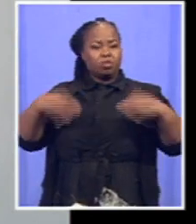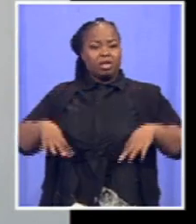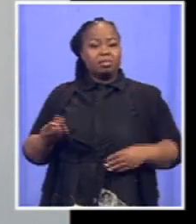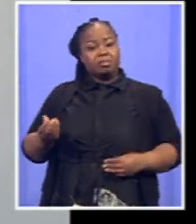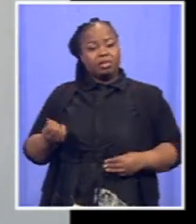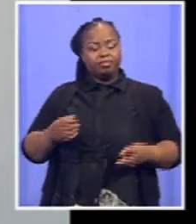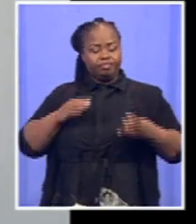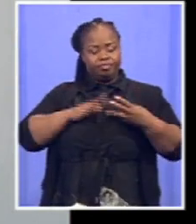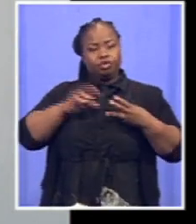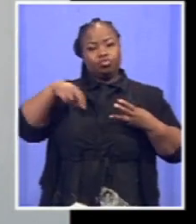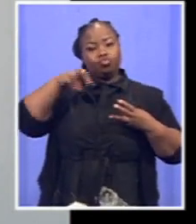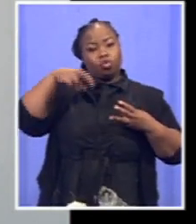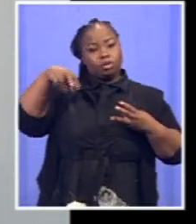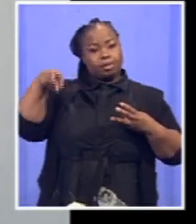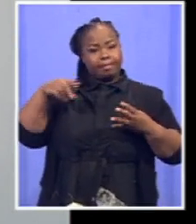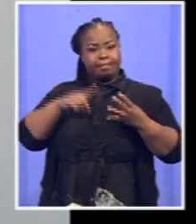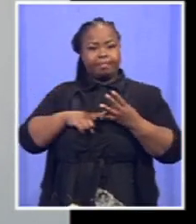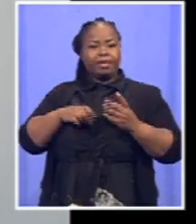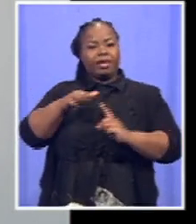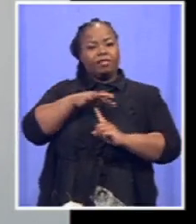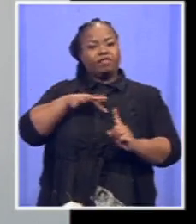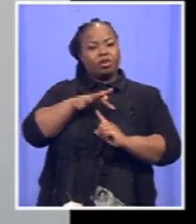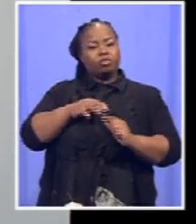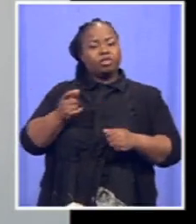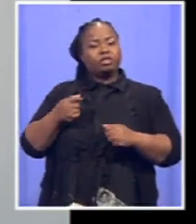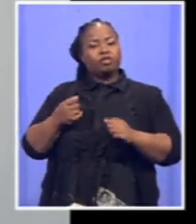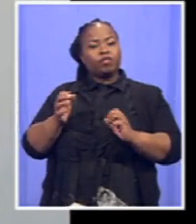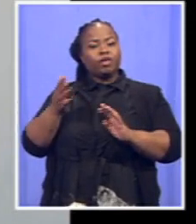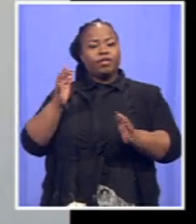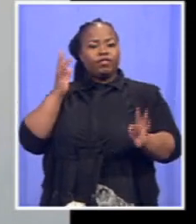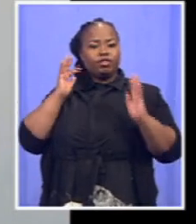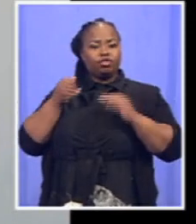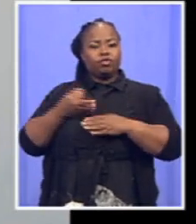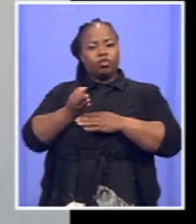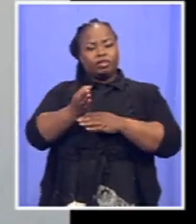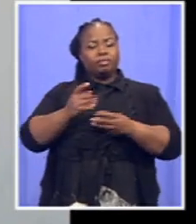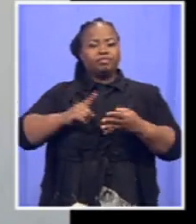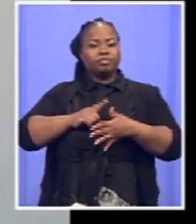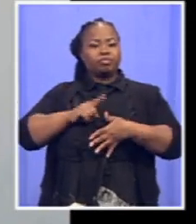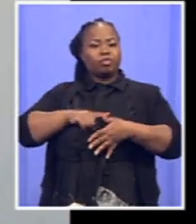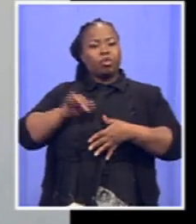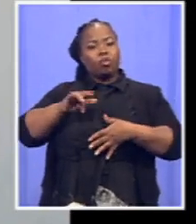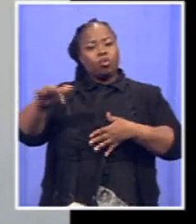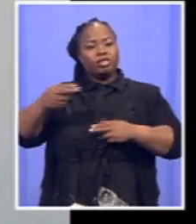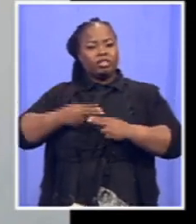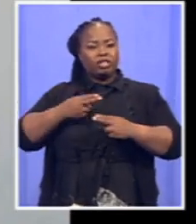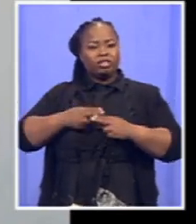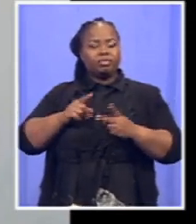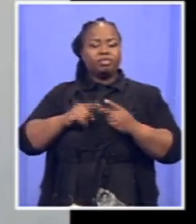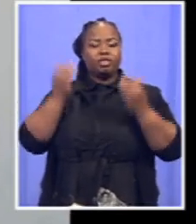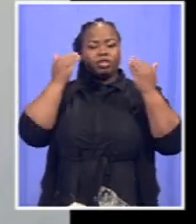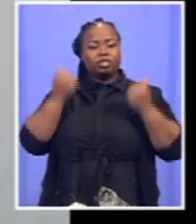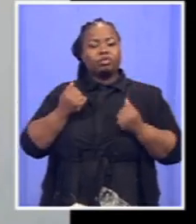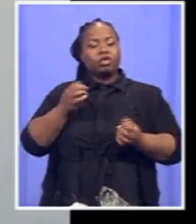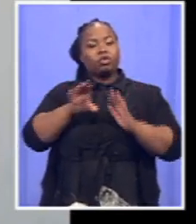Department of Tourism, Environment, Forestry and Fisheries, Water and Sanitation, Justice and